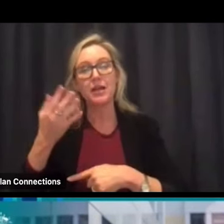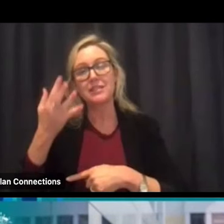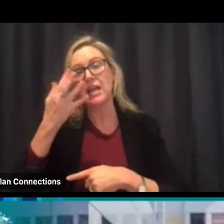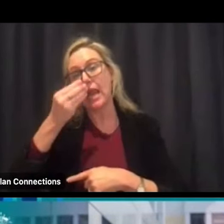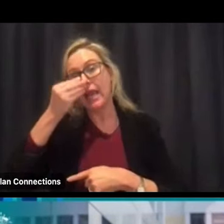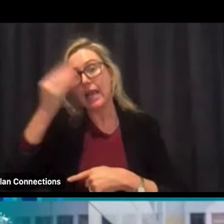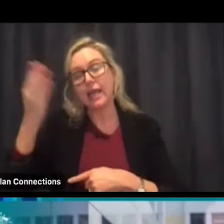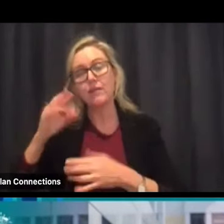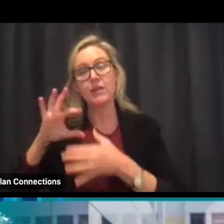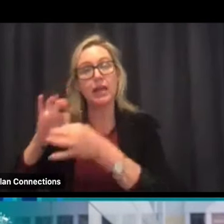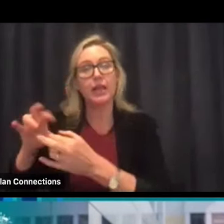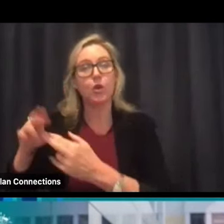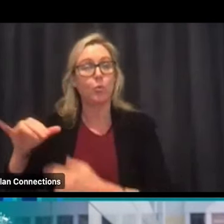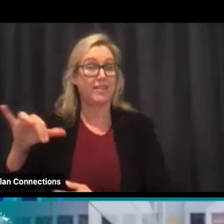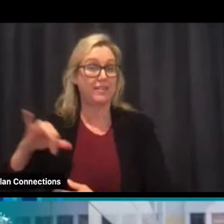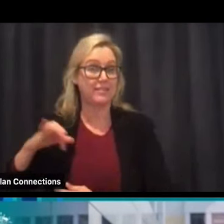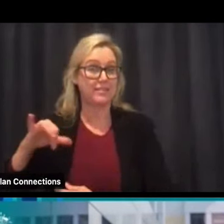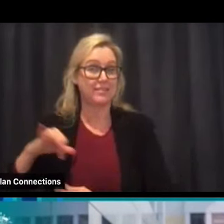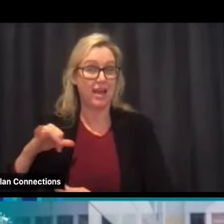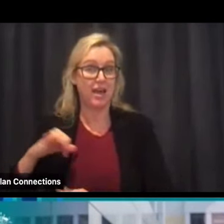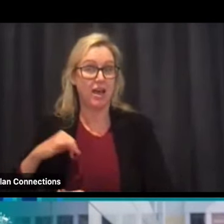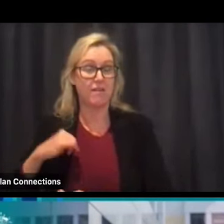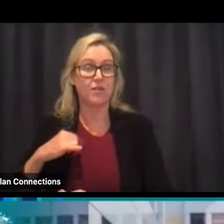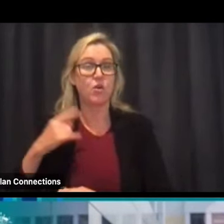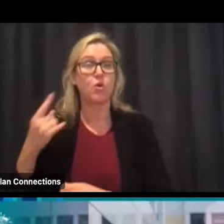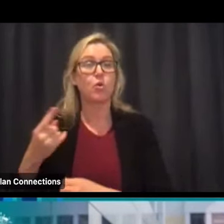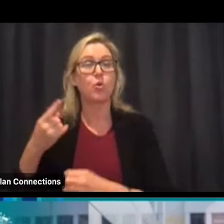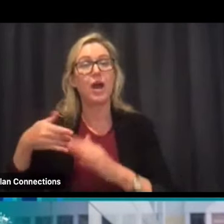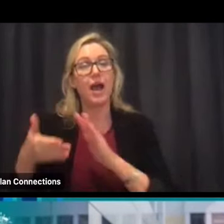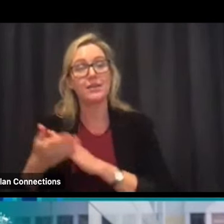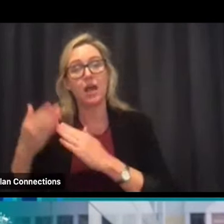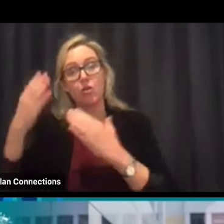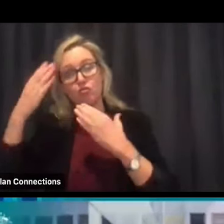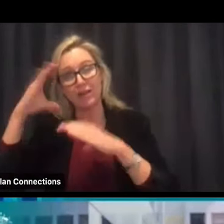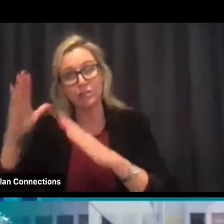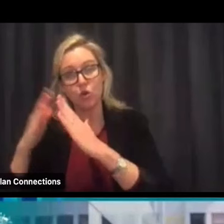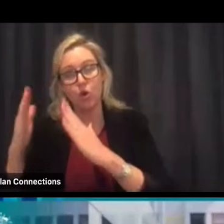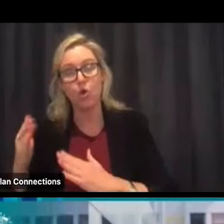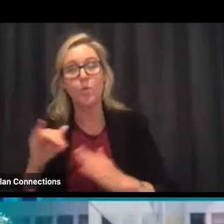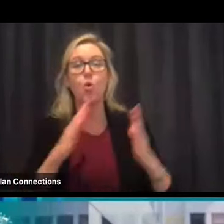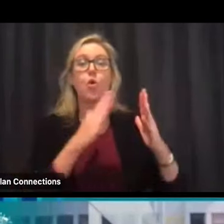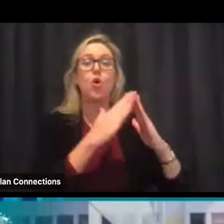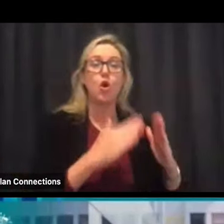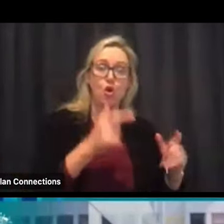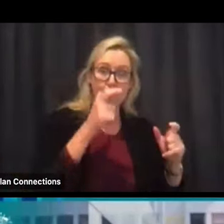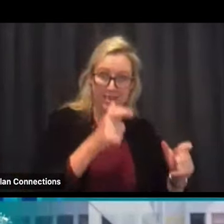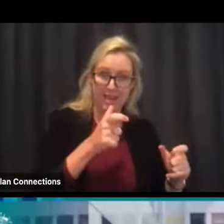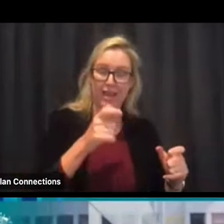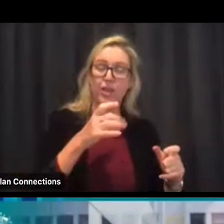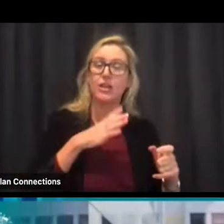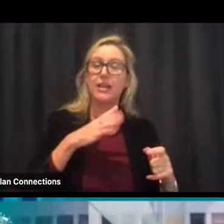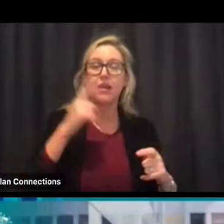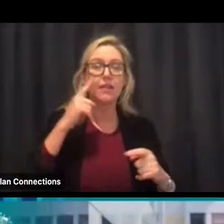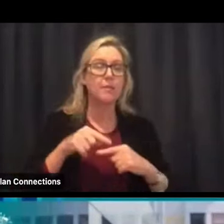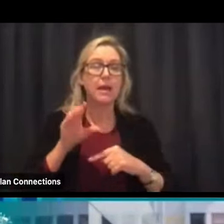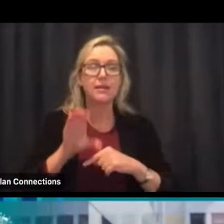to employees who are coded to residential care or home care. So I'll be using that as the allocation. And again, just